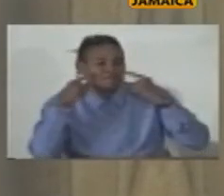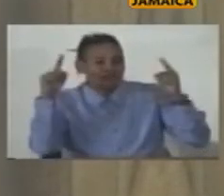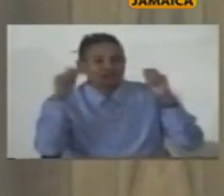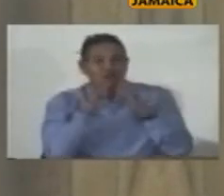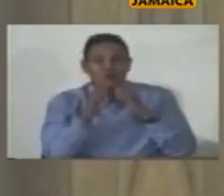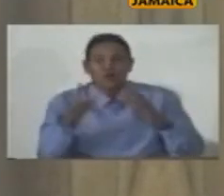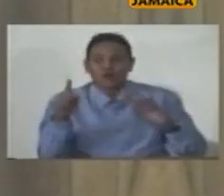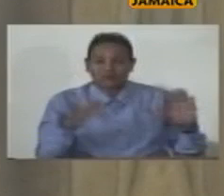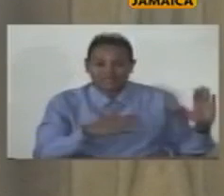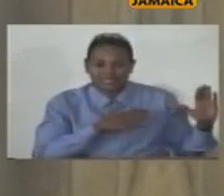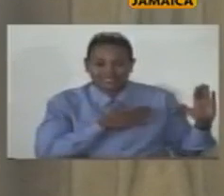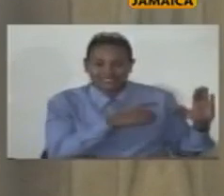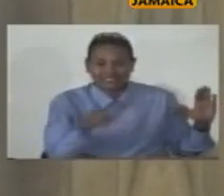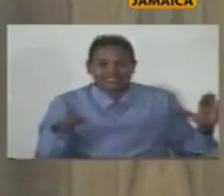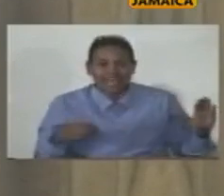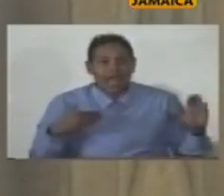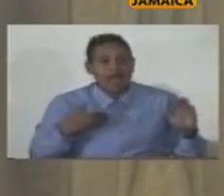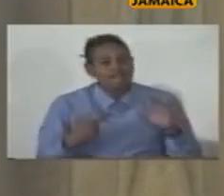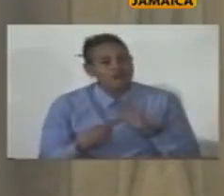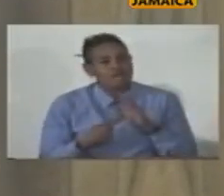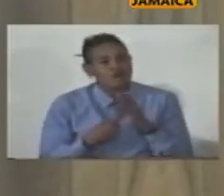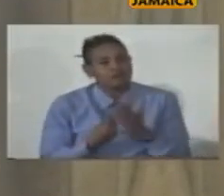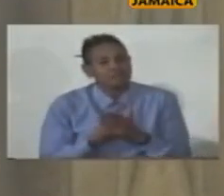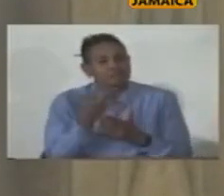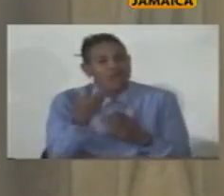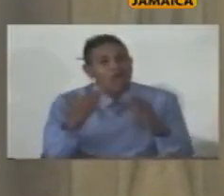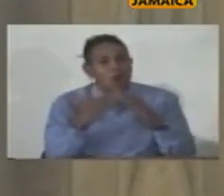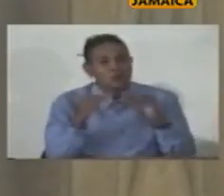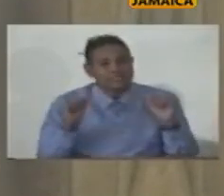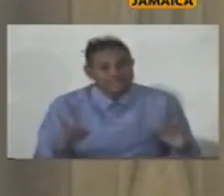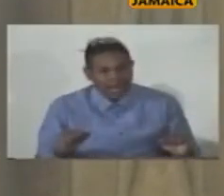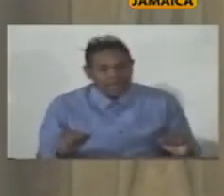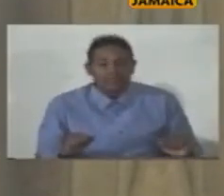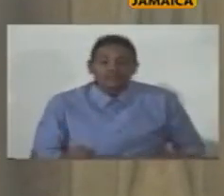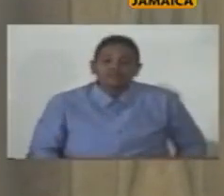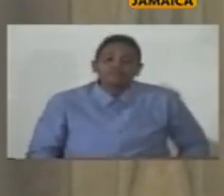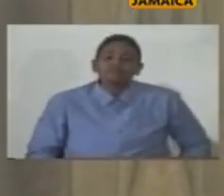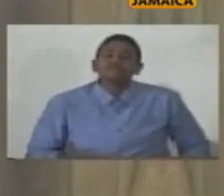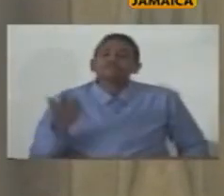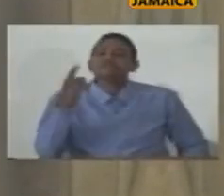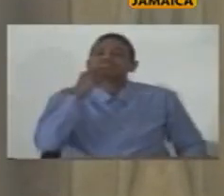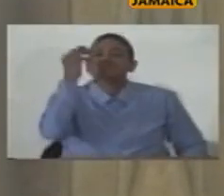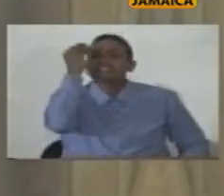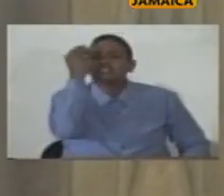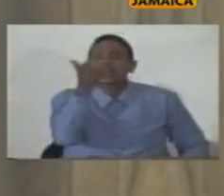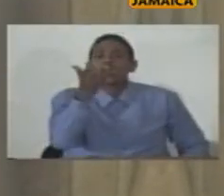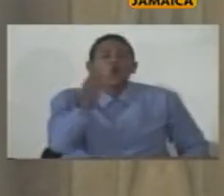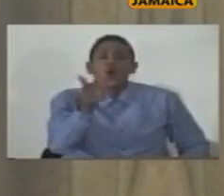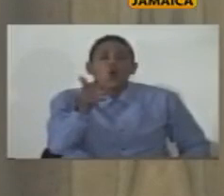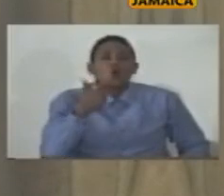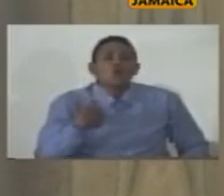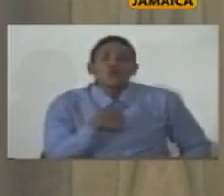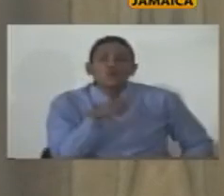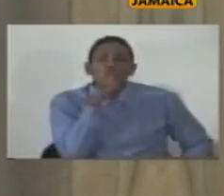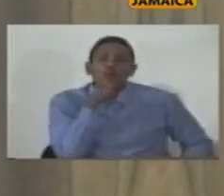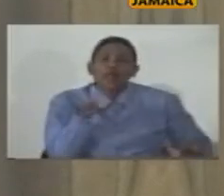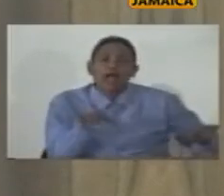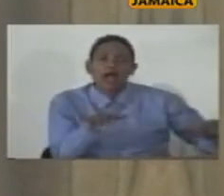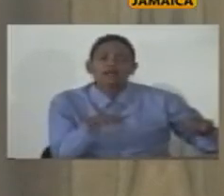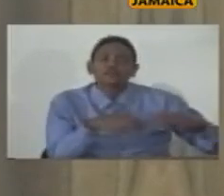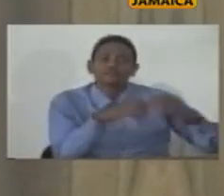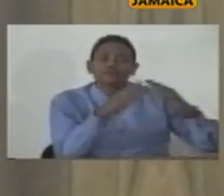its citizens having affordable housing solutions. Let me tell you how we are actioning